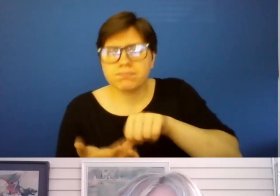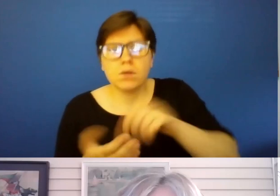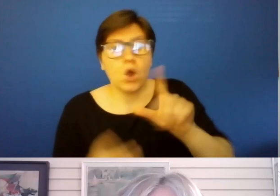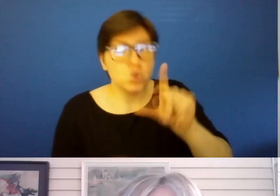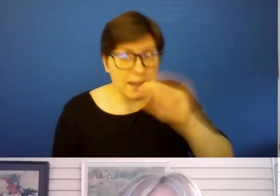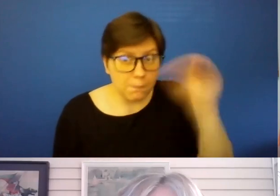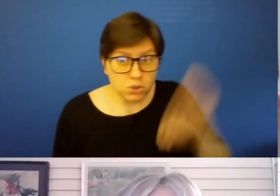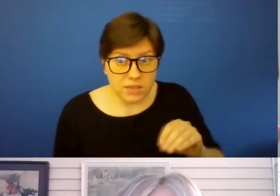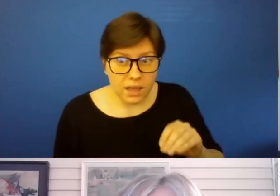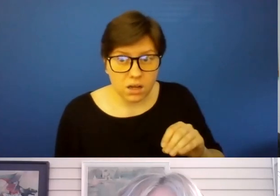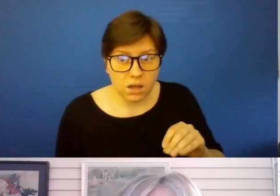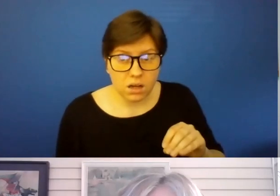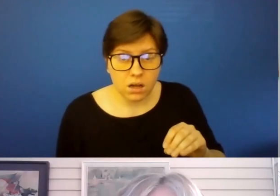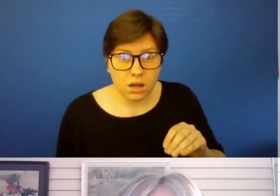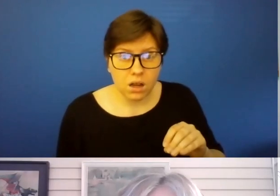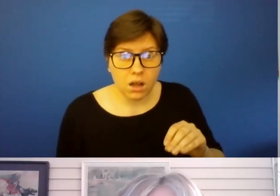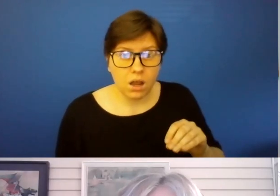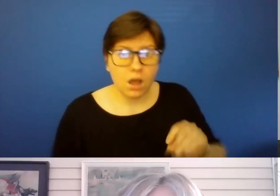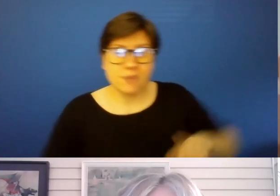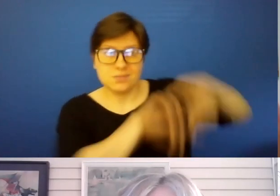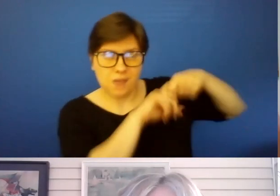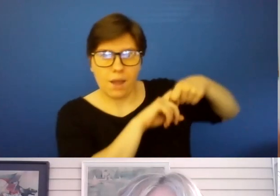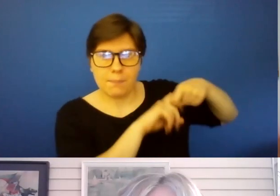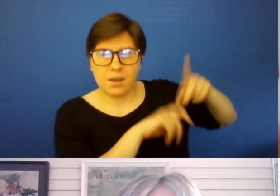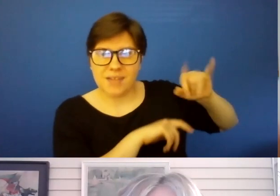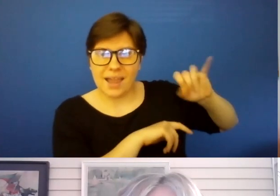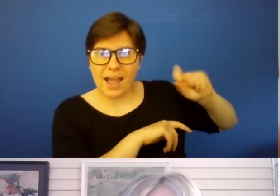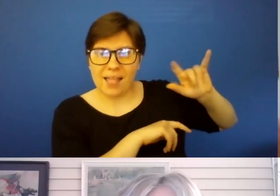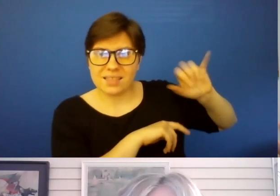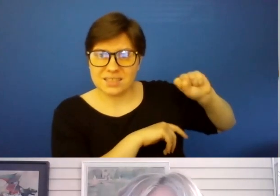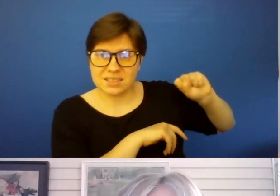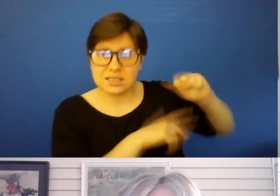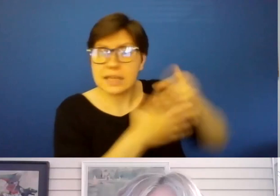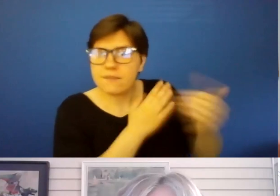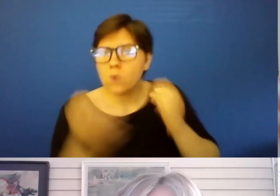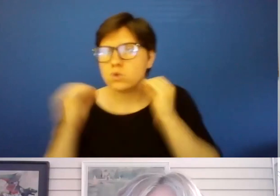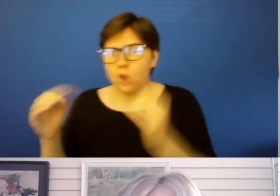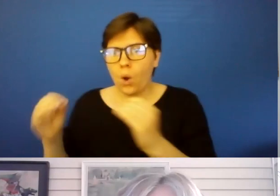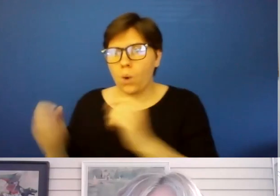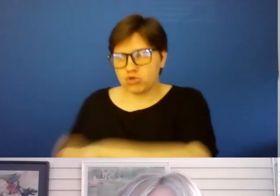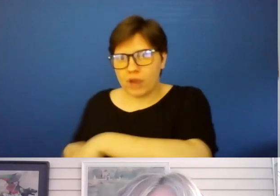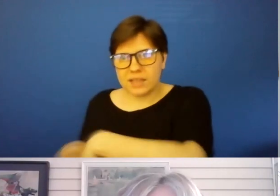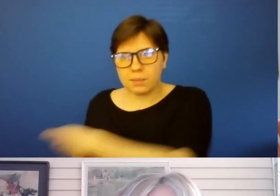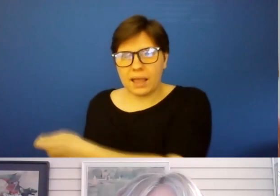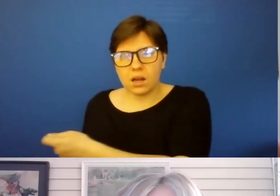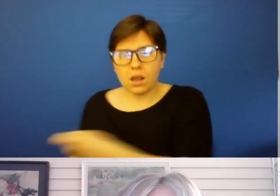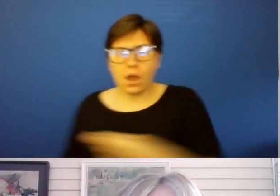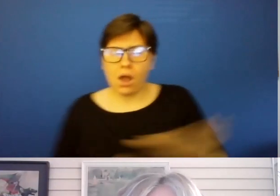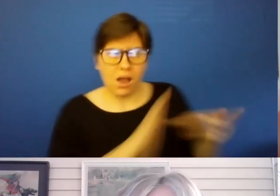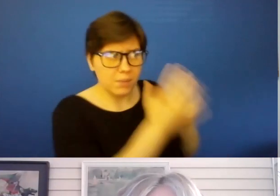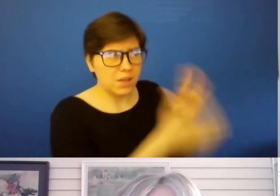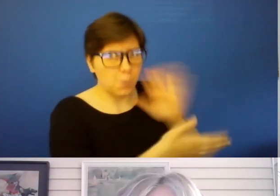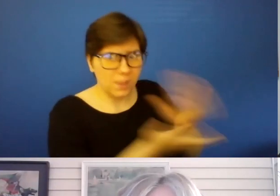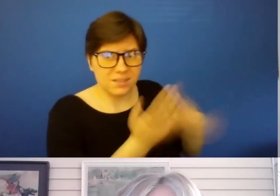them stop dialysis, even though they're not getting a kidney transplant. So without dialysis, they're going to die. 20%